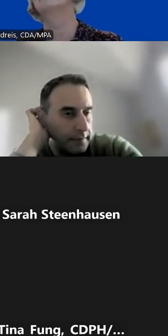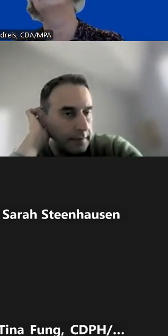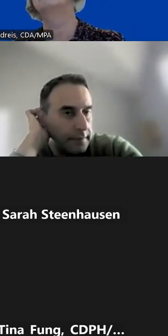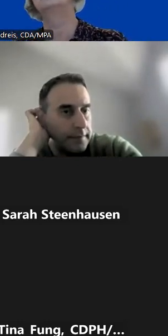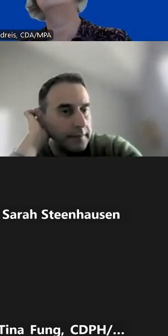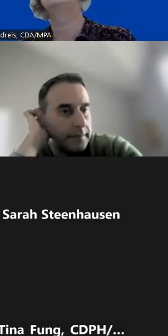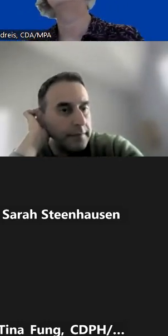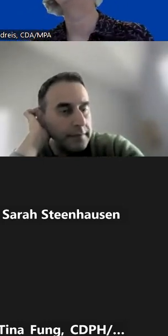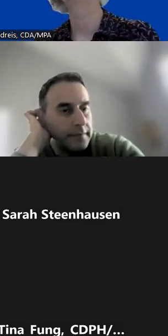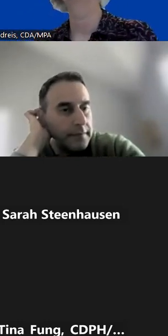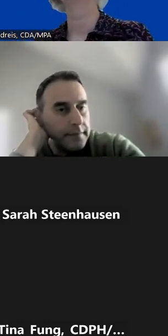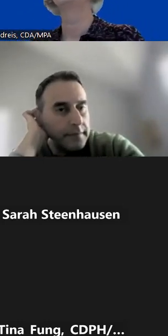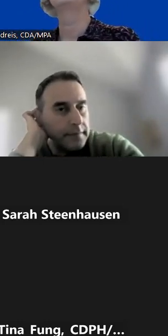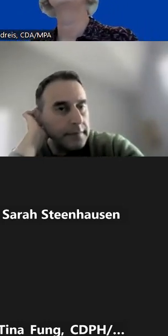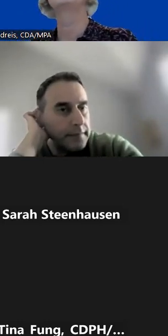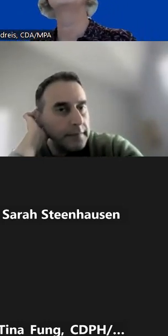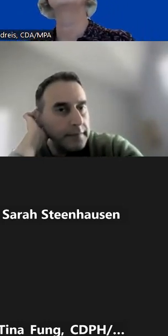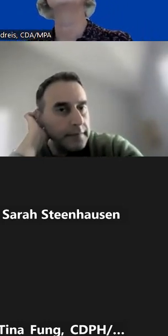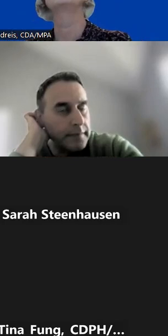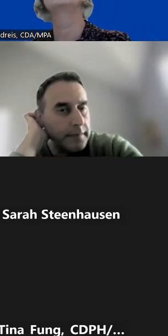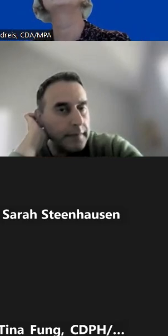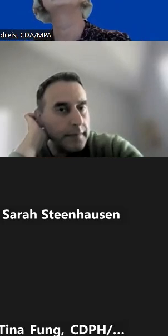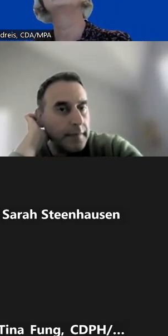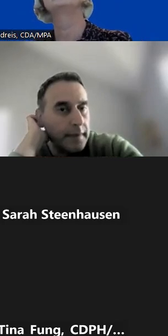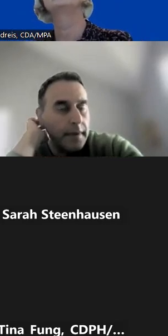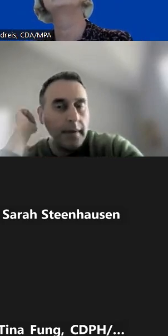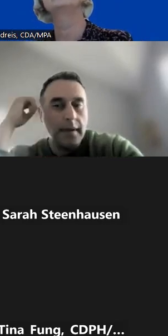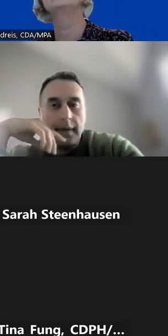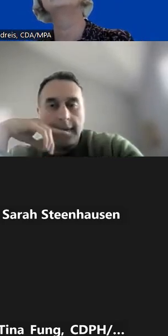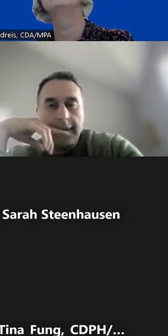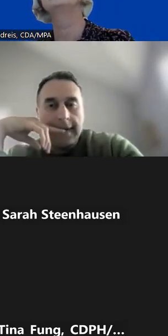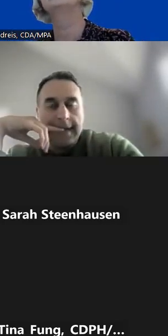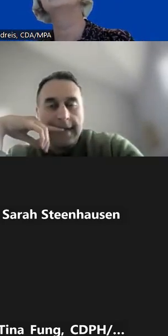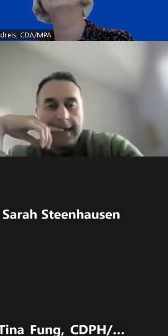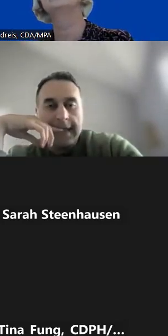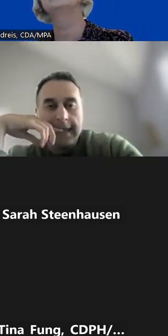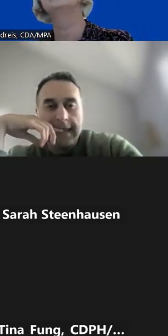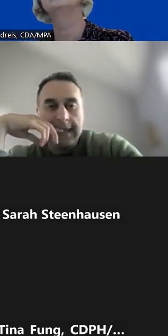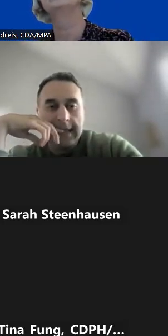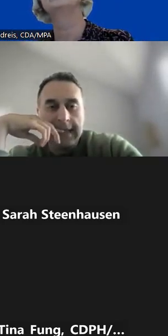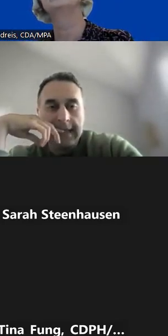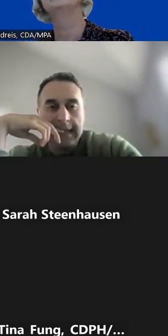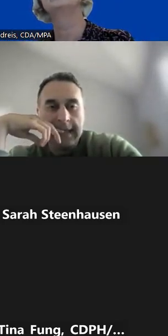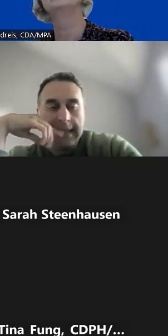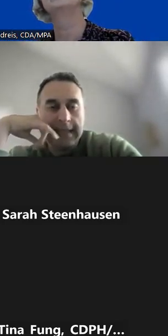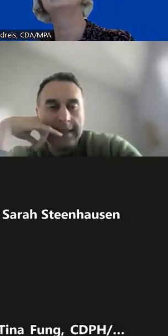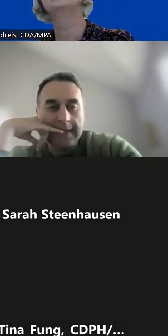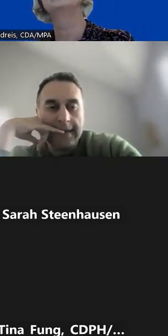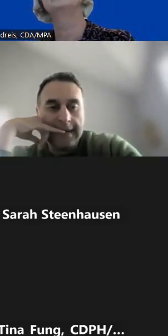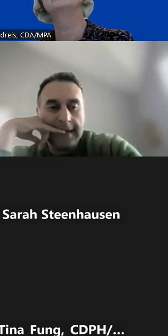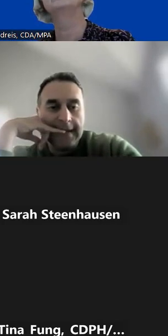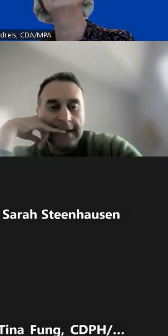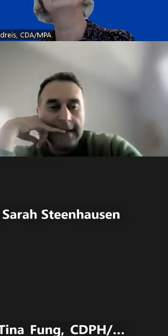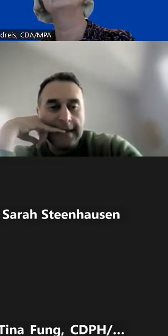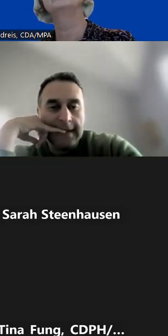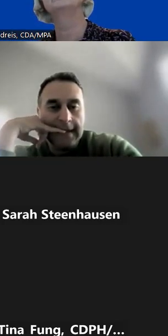the former, this is just one perspective, but Allison Barkoff, who led the Administration for Community Living for